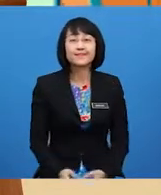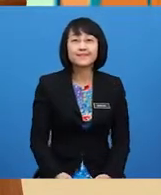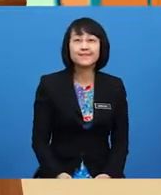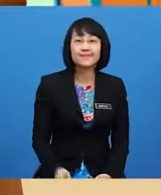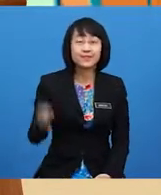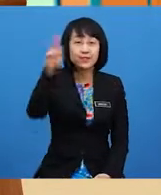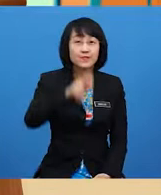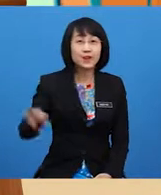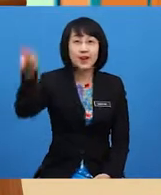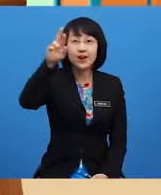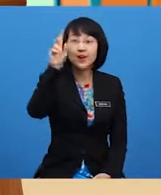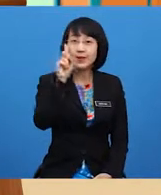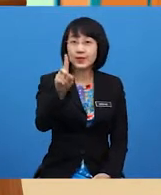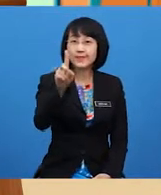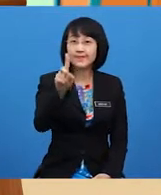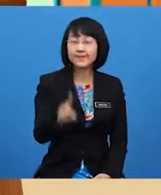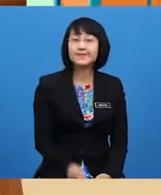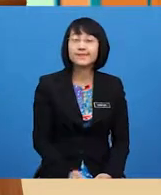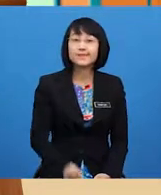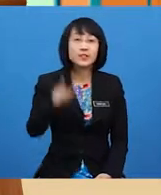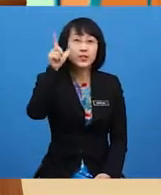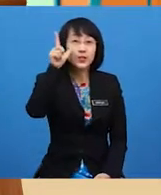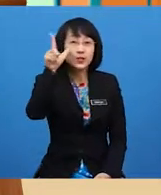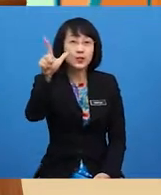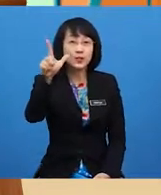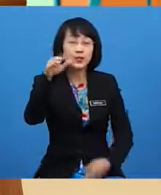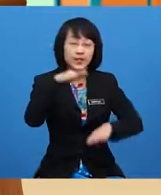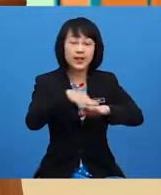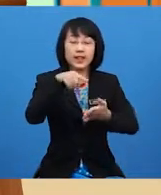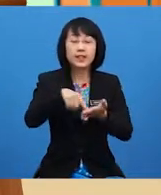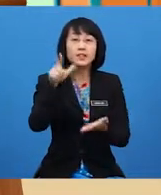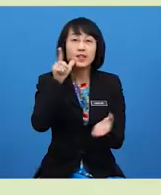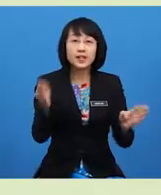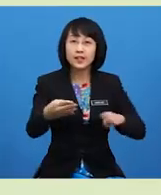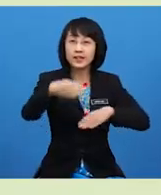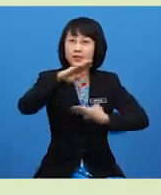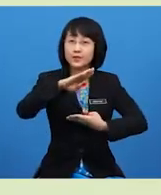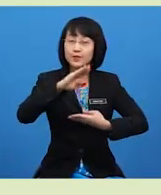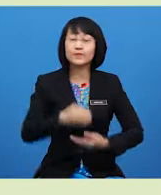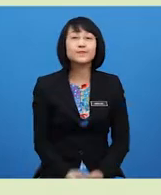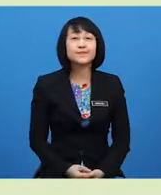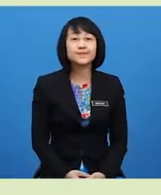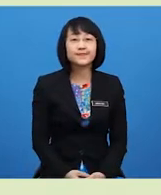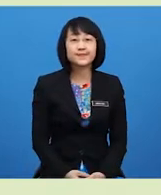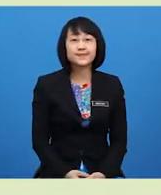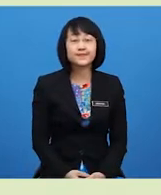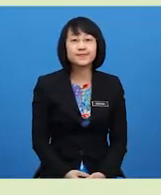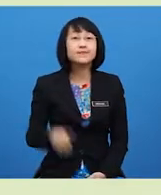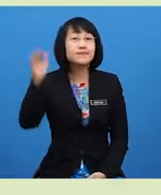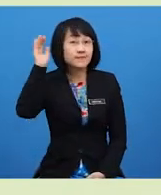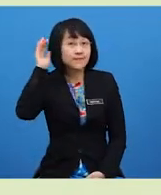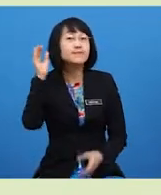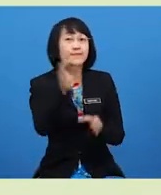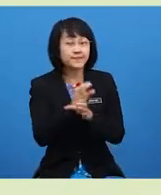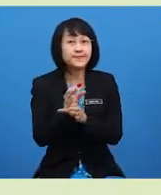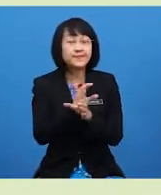one. Look at this lunchbox. Okay, so listen carefully,